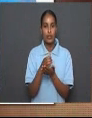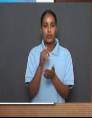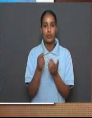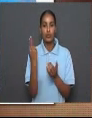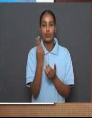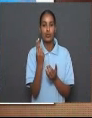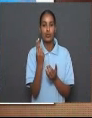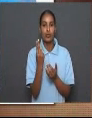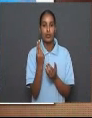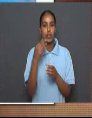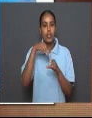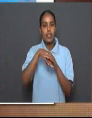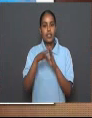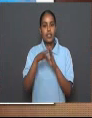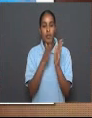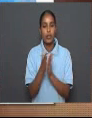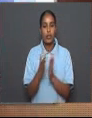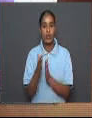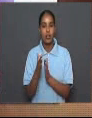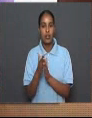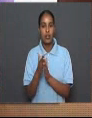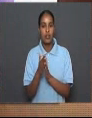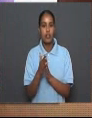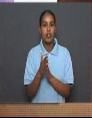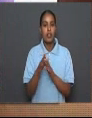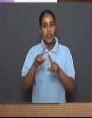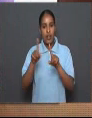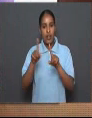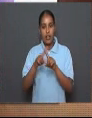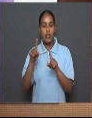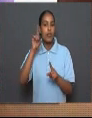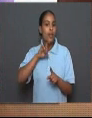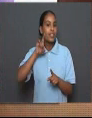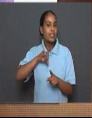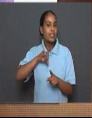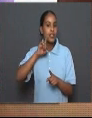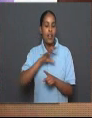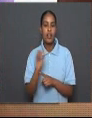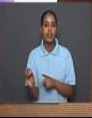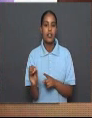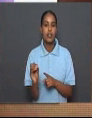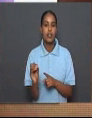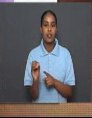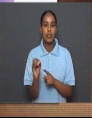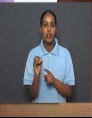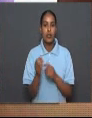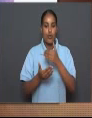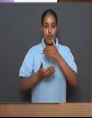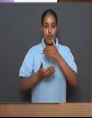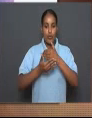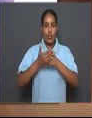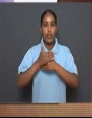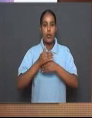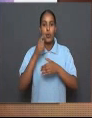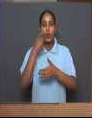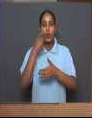is used in the production of a variety of plastics and coating